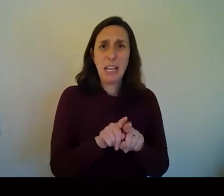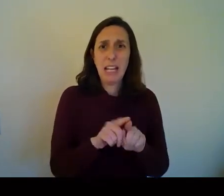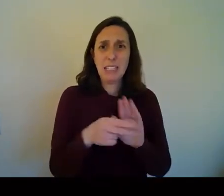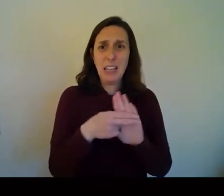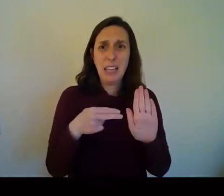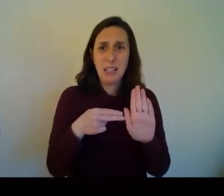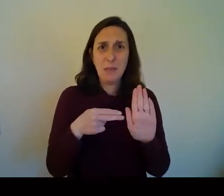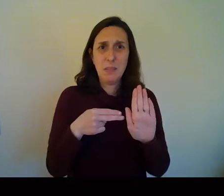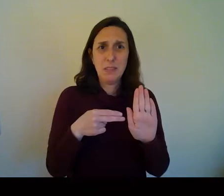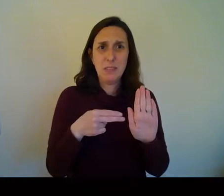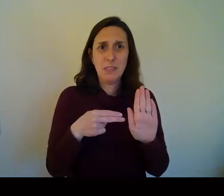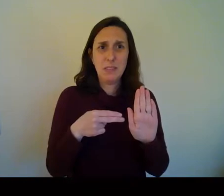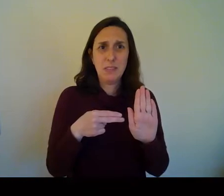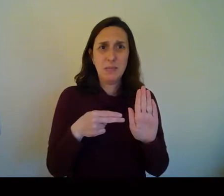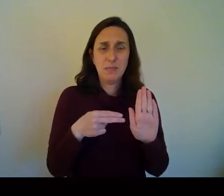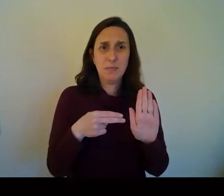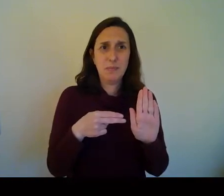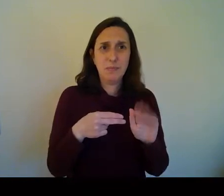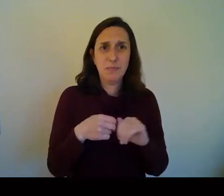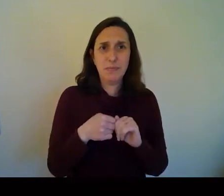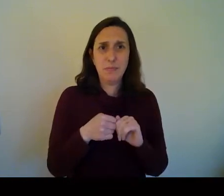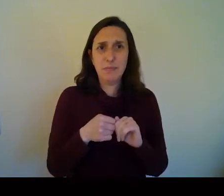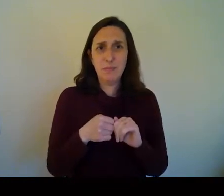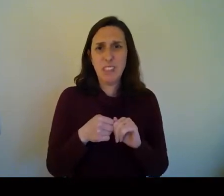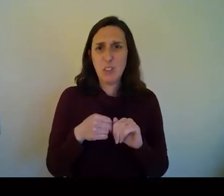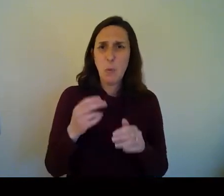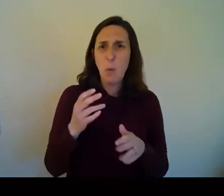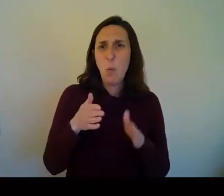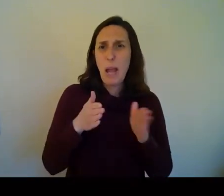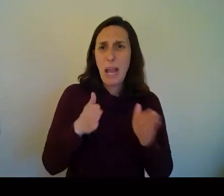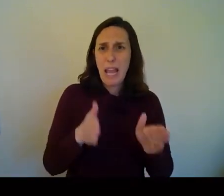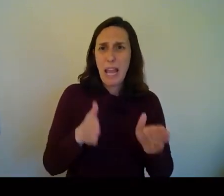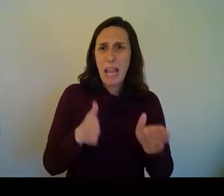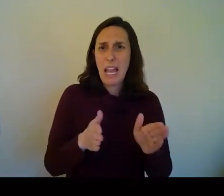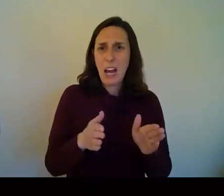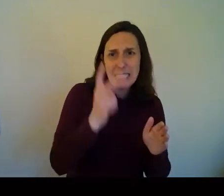won't even say it's a step, it's just a way of isolating things to view them.